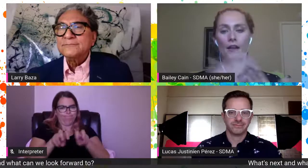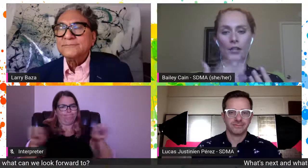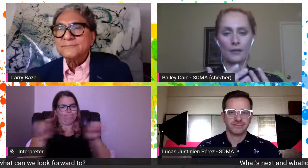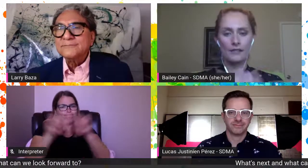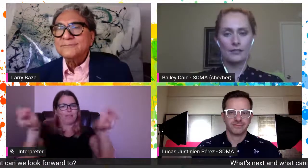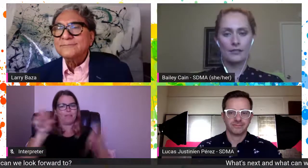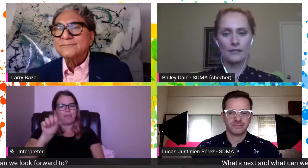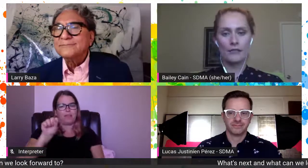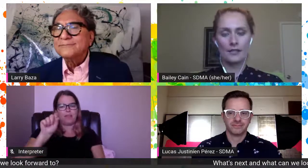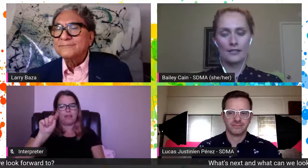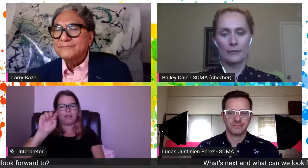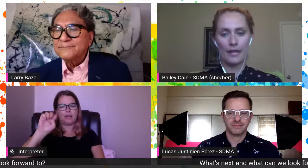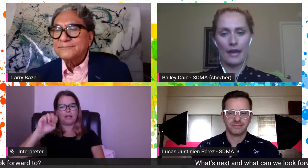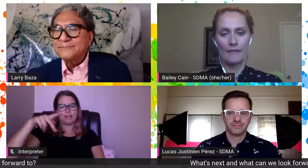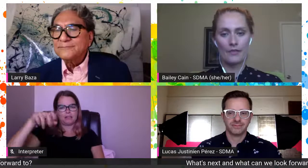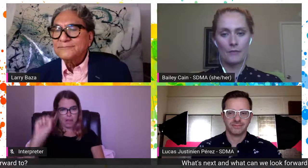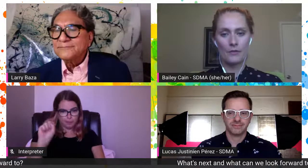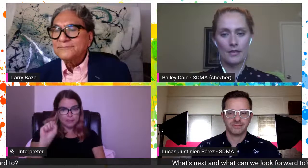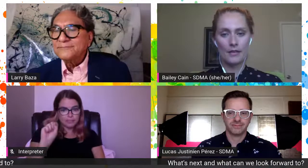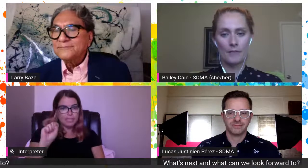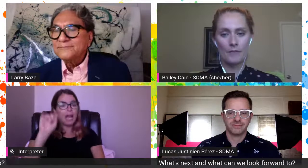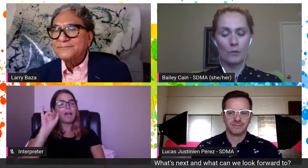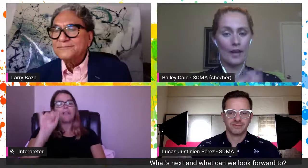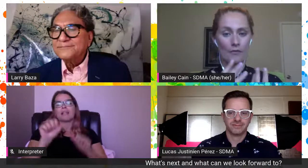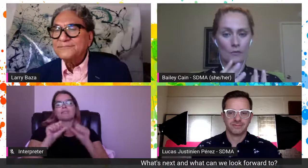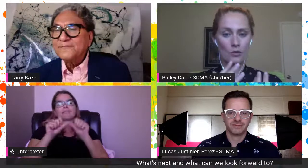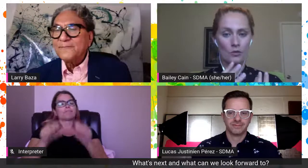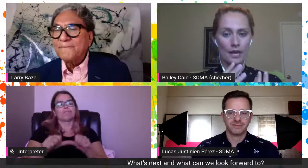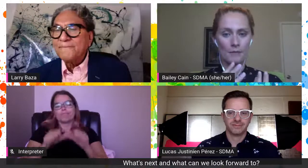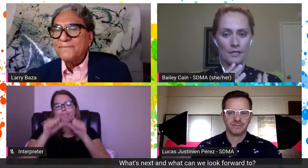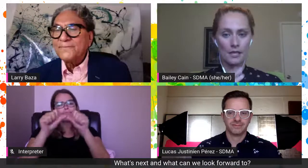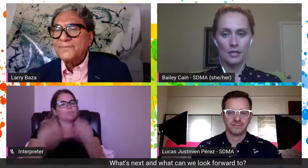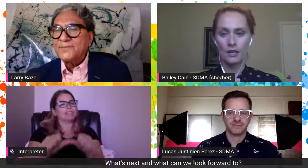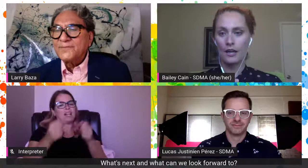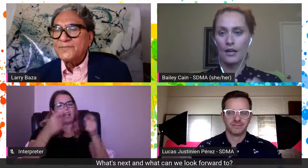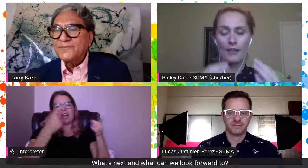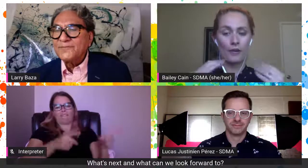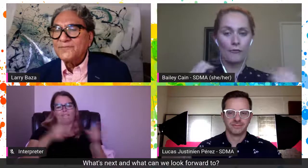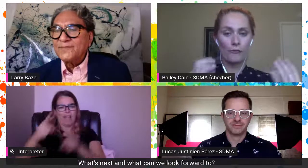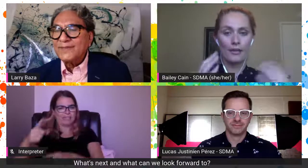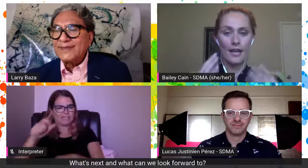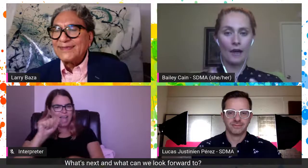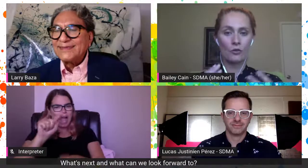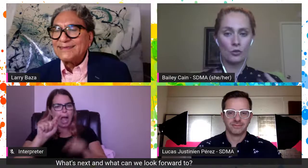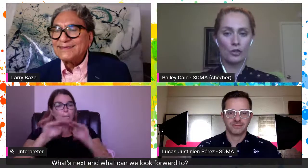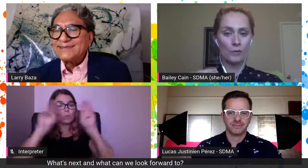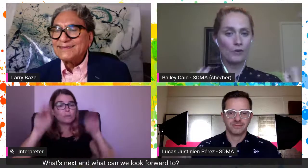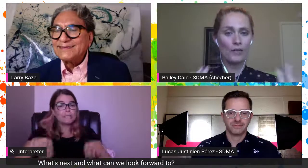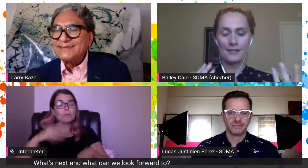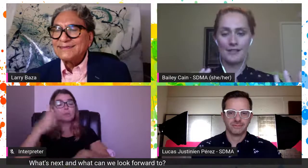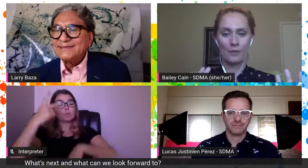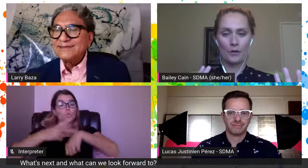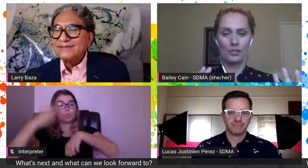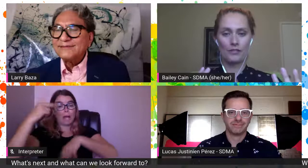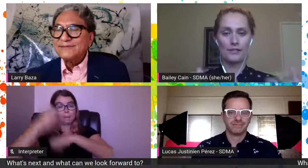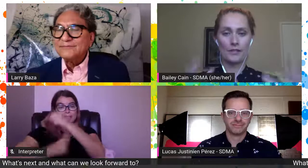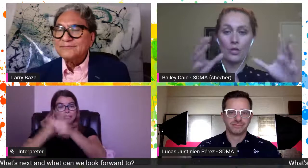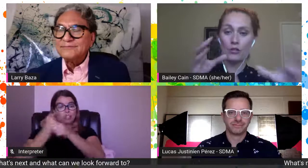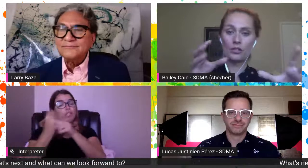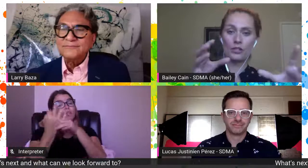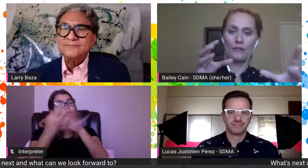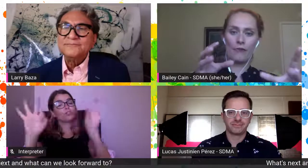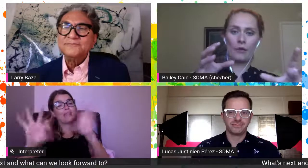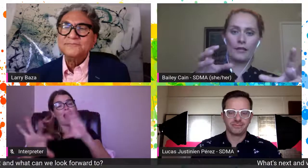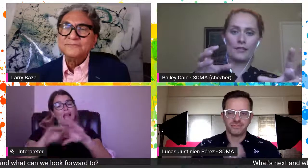an ongoing series of events that we have at the museum. We have them 2 times a year. They are free outdoor community celebrations, and